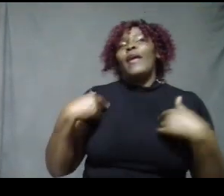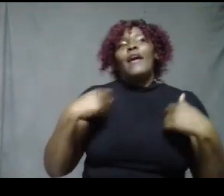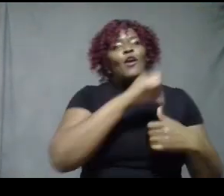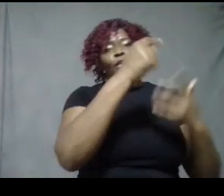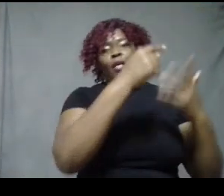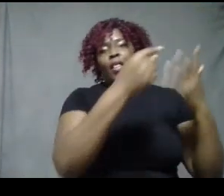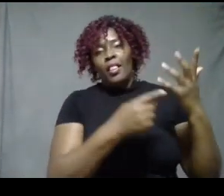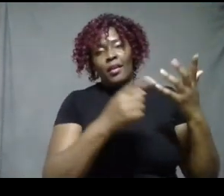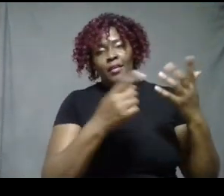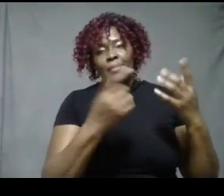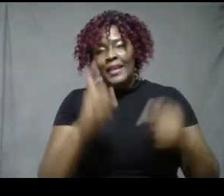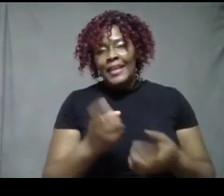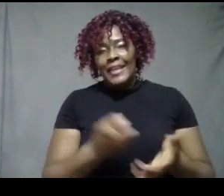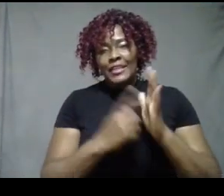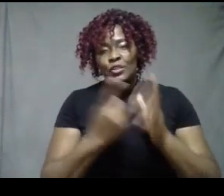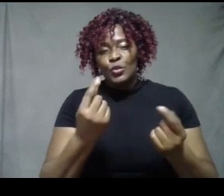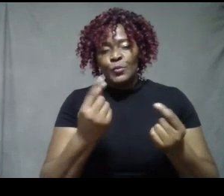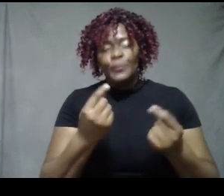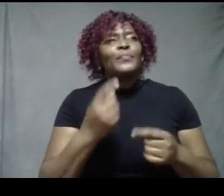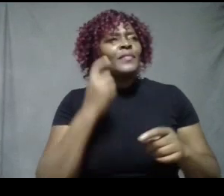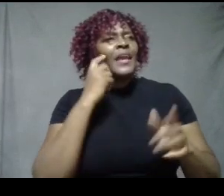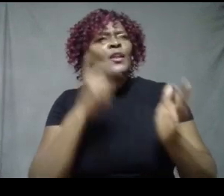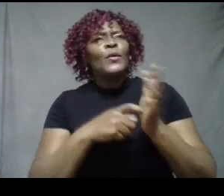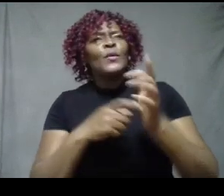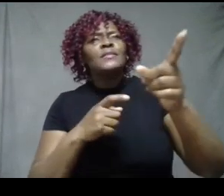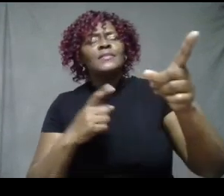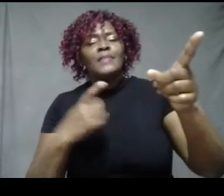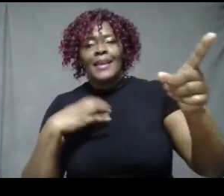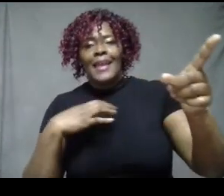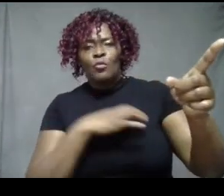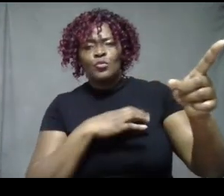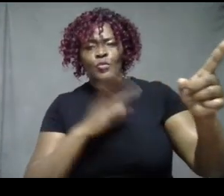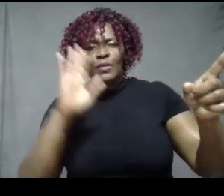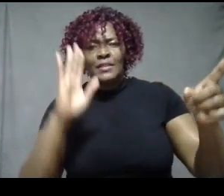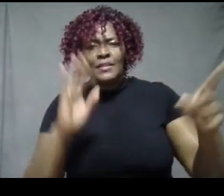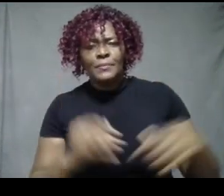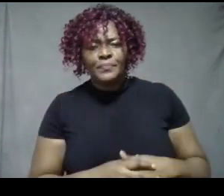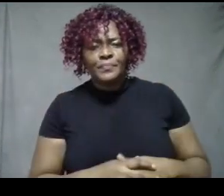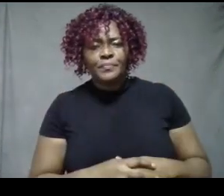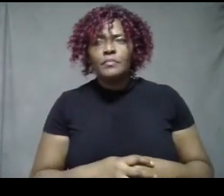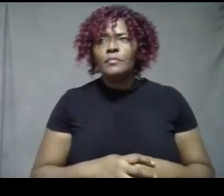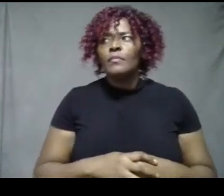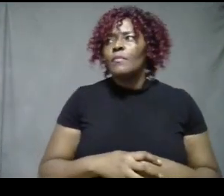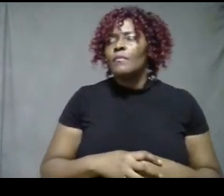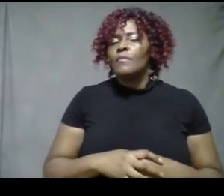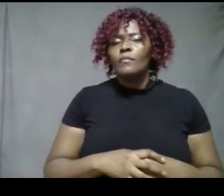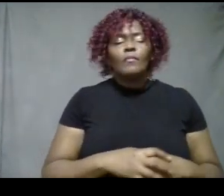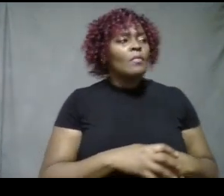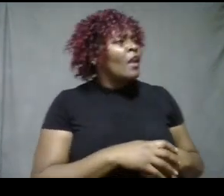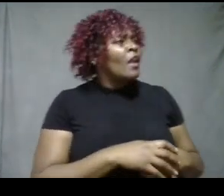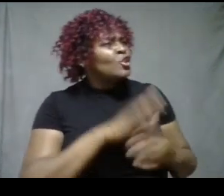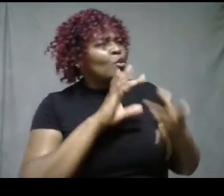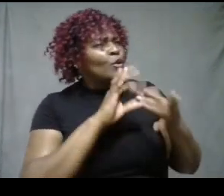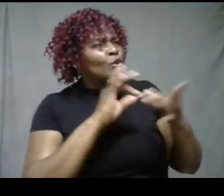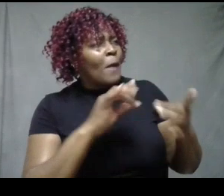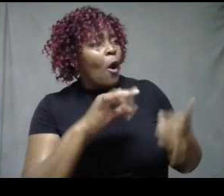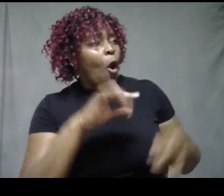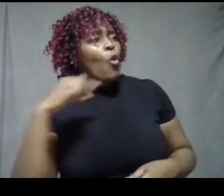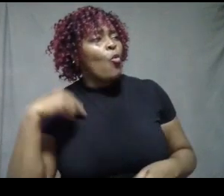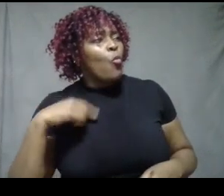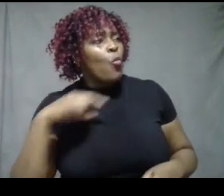I can see that council has their hands raised. Yeah, so I'm going to turn to council. When you're talking about qualifications for elections, the